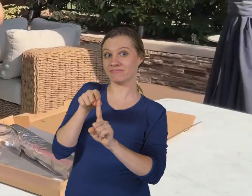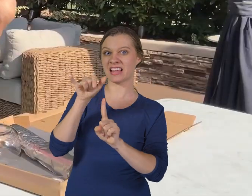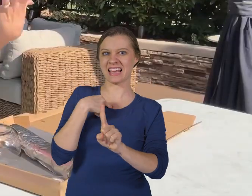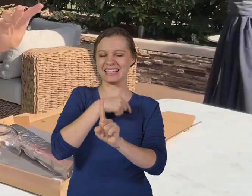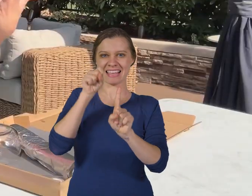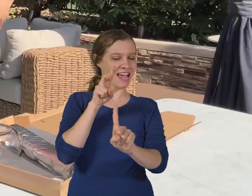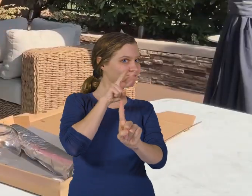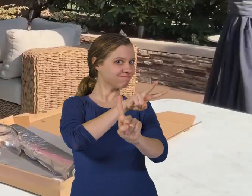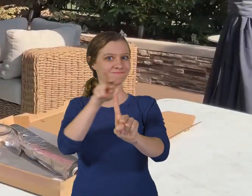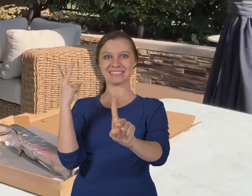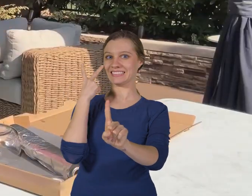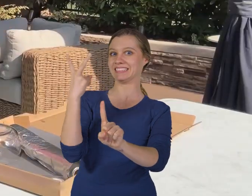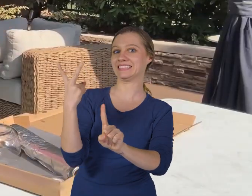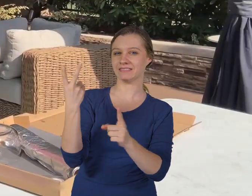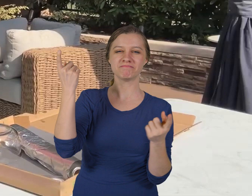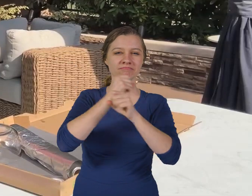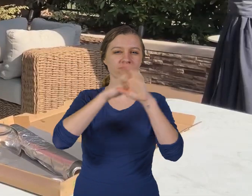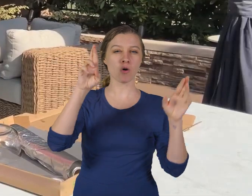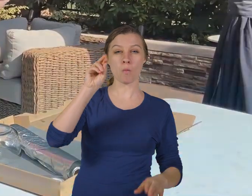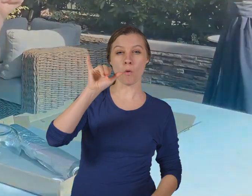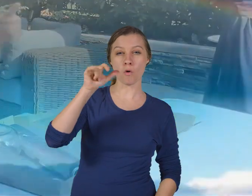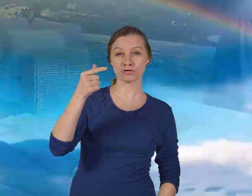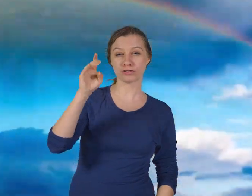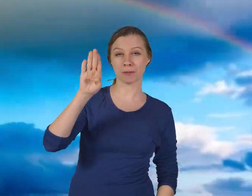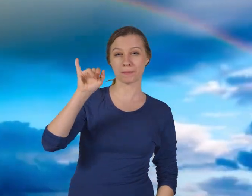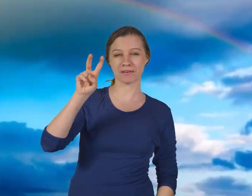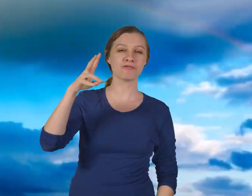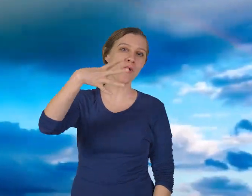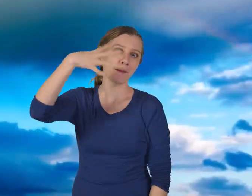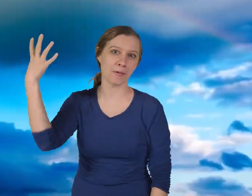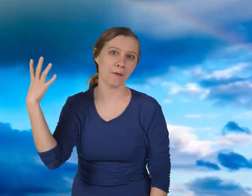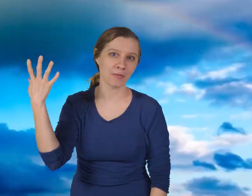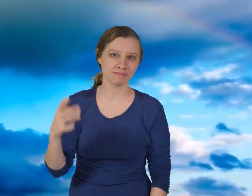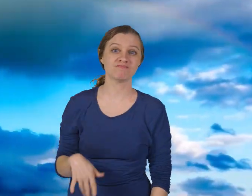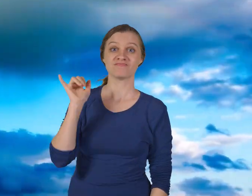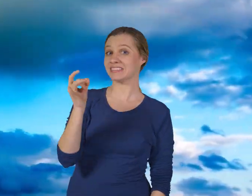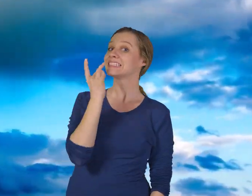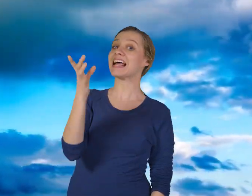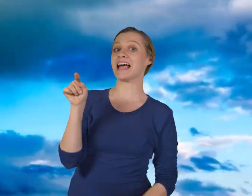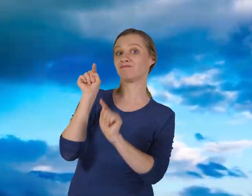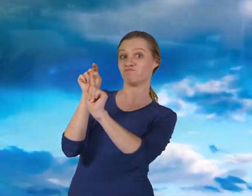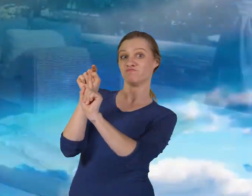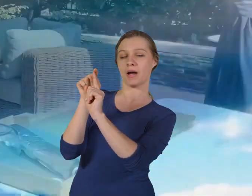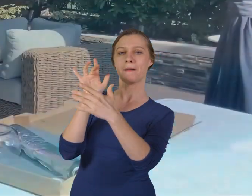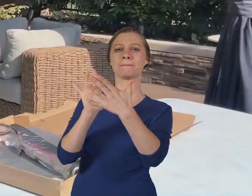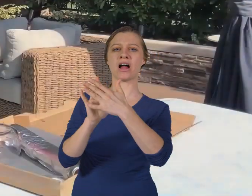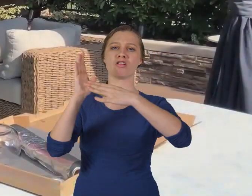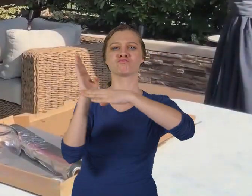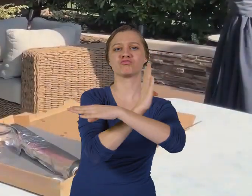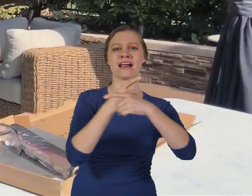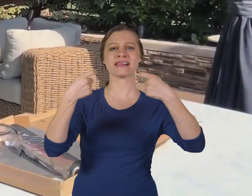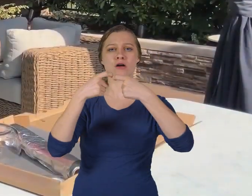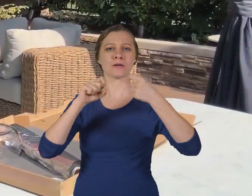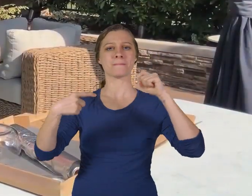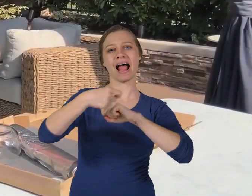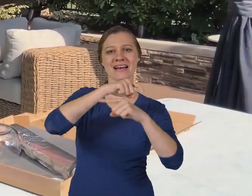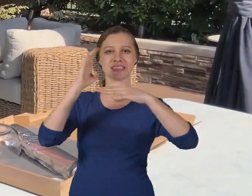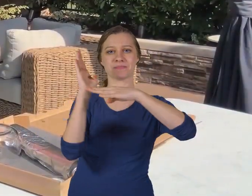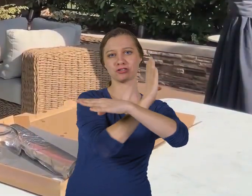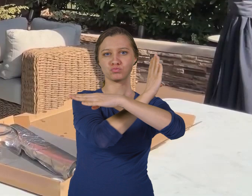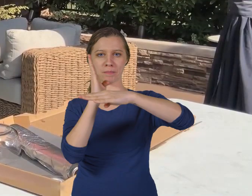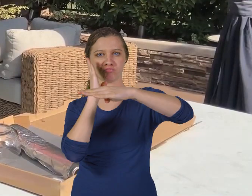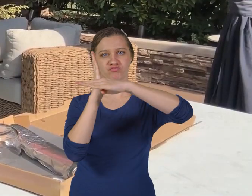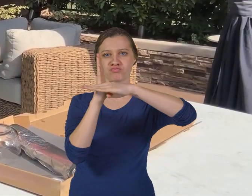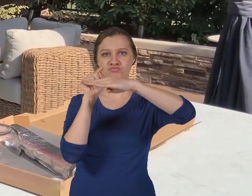visible light is the kind that we see with our eyes. Think Roy G. Biv, the rainbow. This is the type of light that's in the middle of the